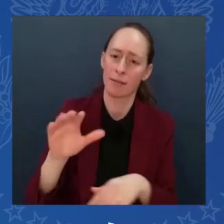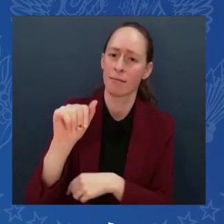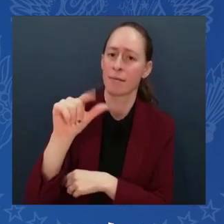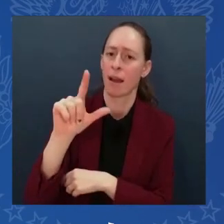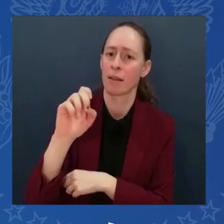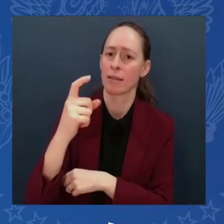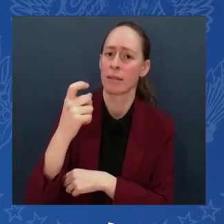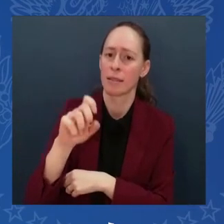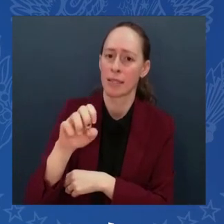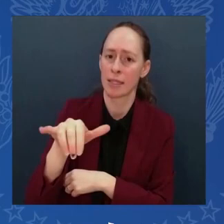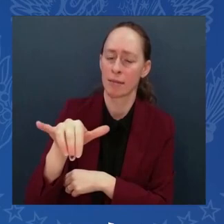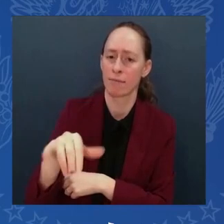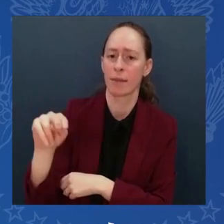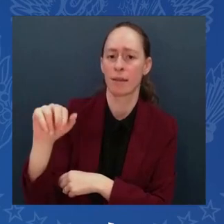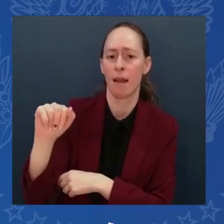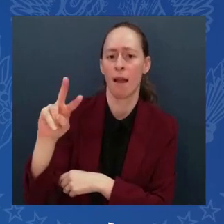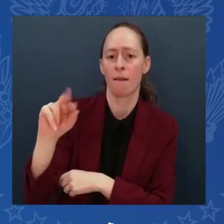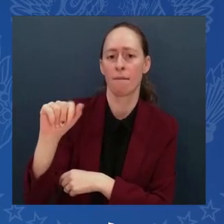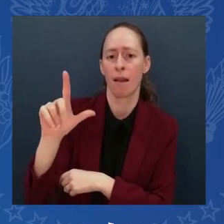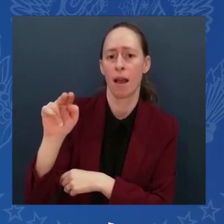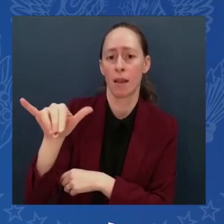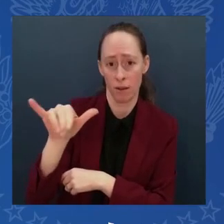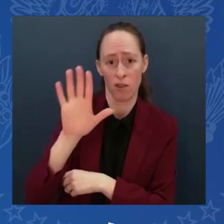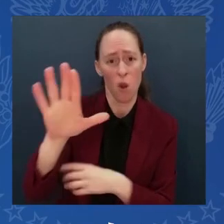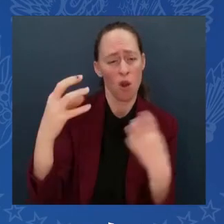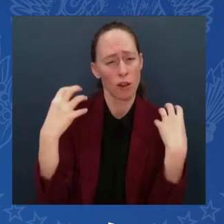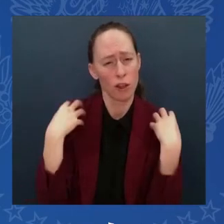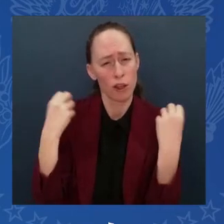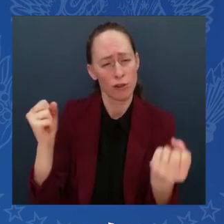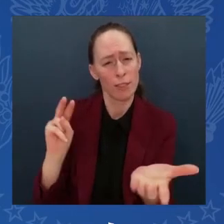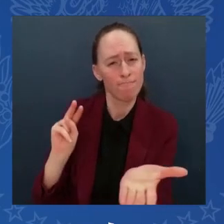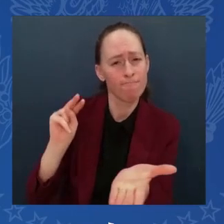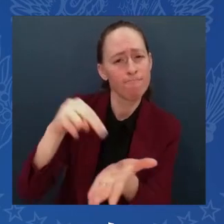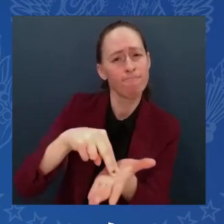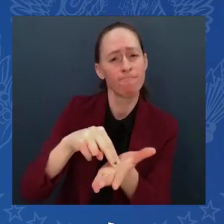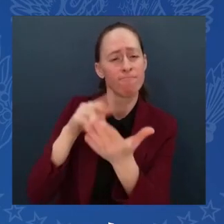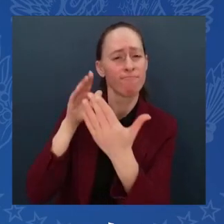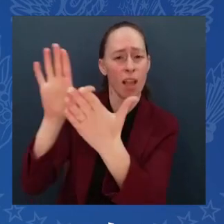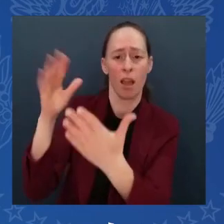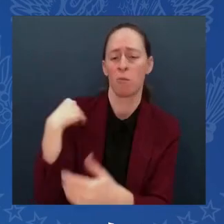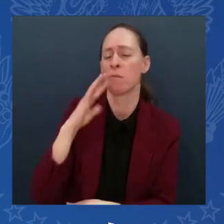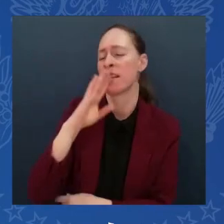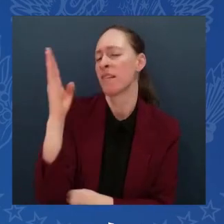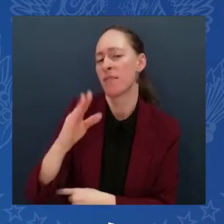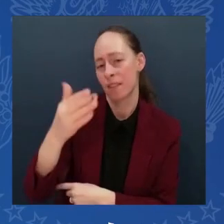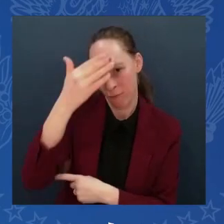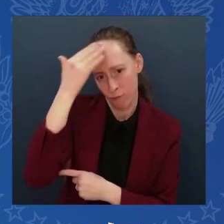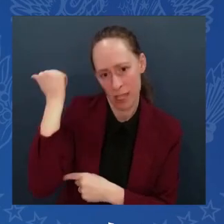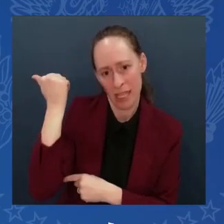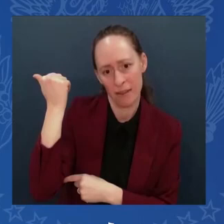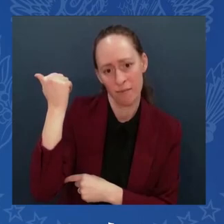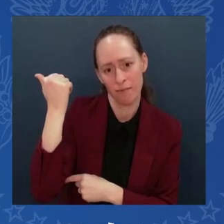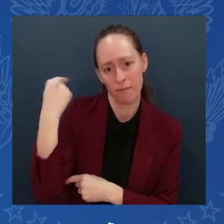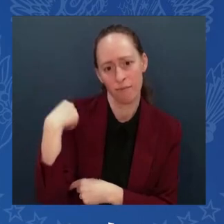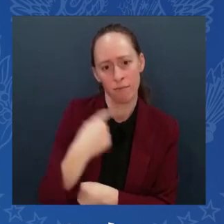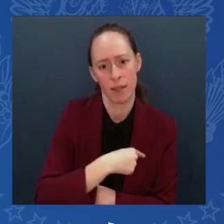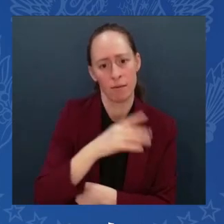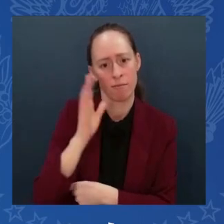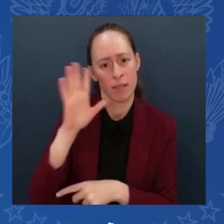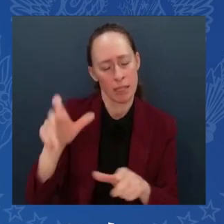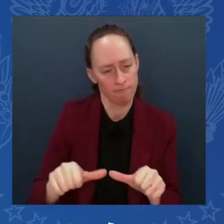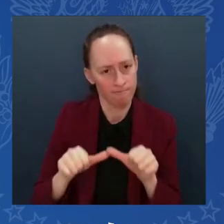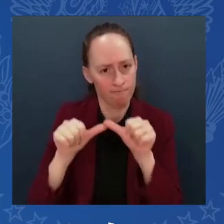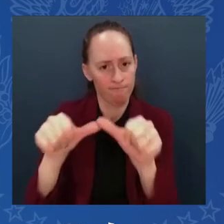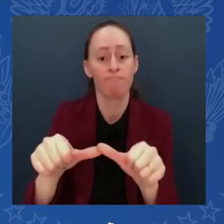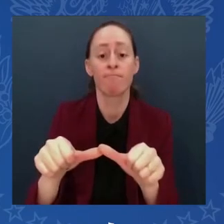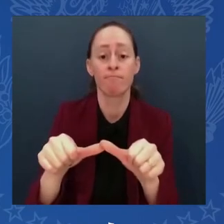not be the only courage we see coming out of Russia in the near term. Thank you. I'll be happy to take a couple questions. Sir, first, was